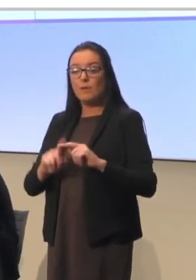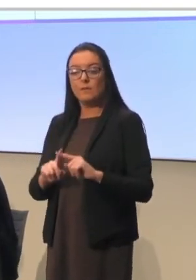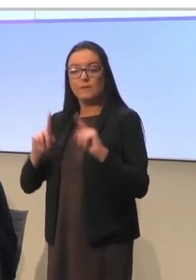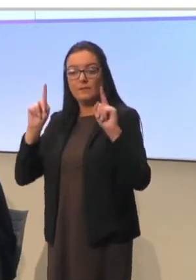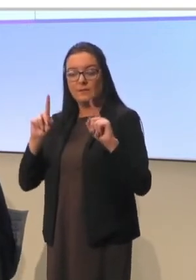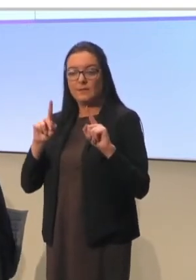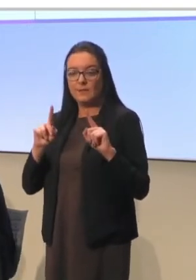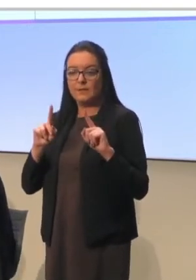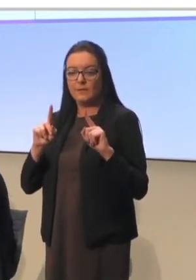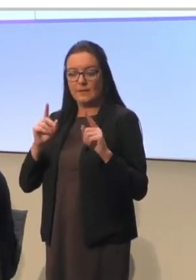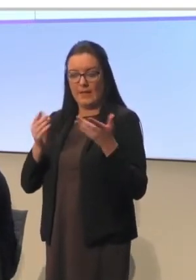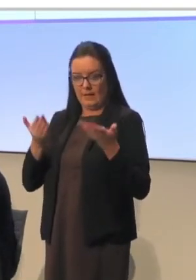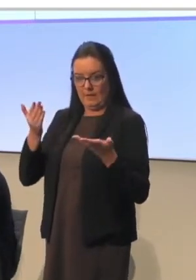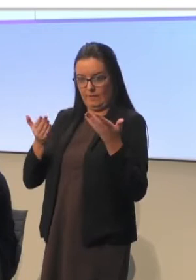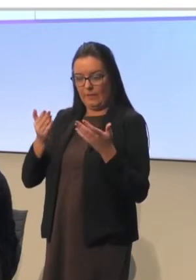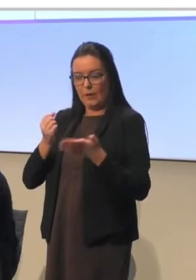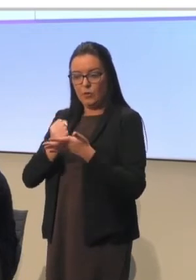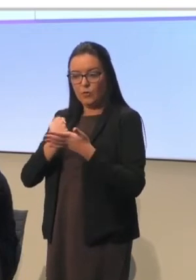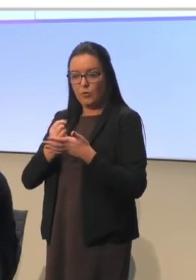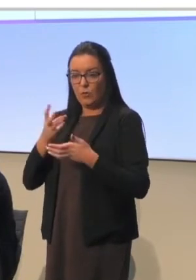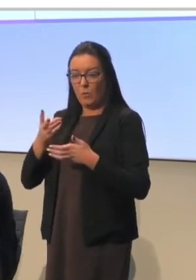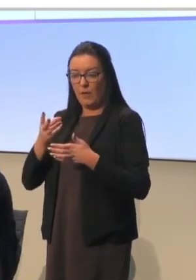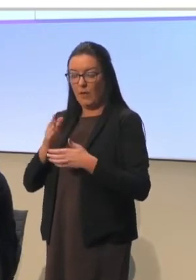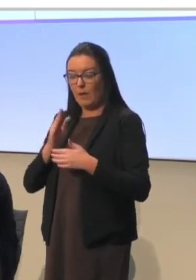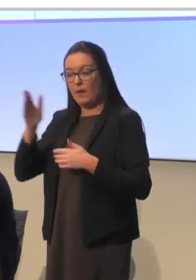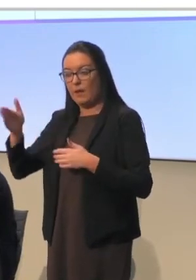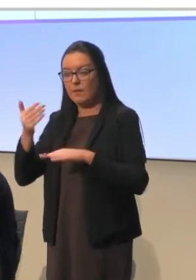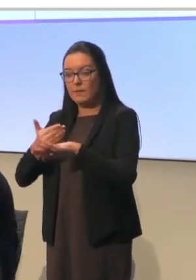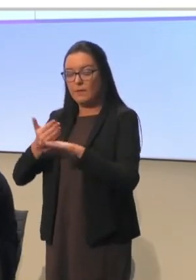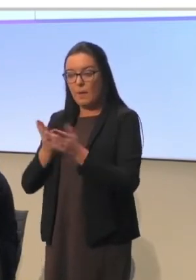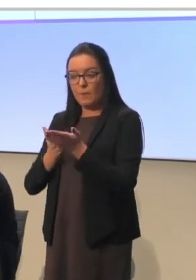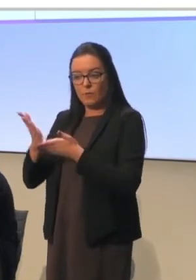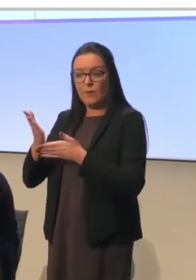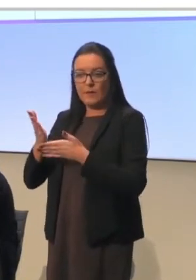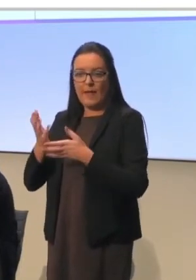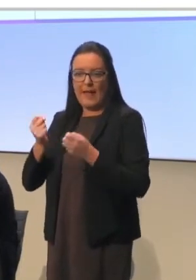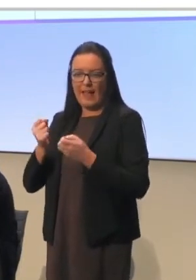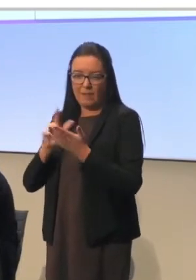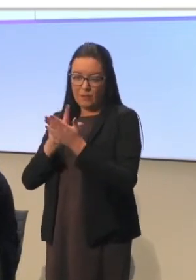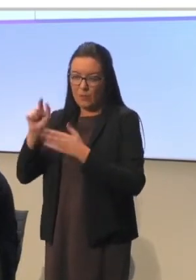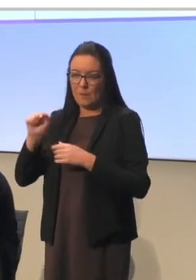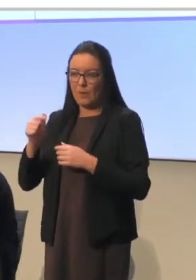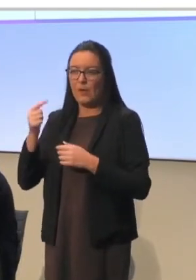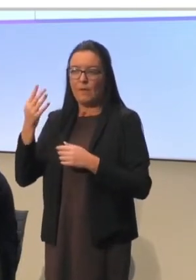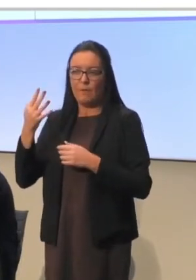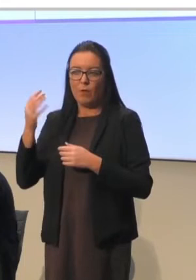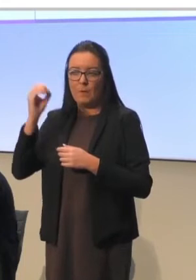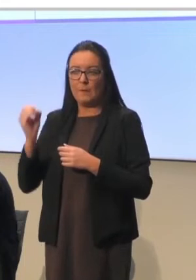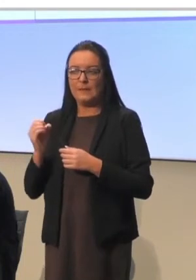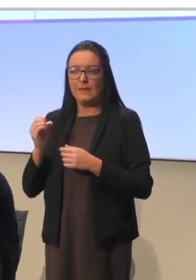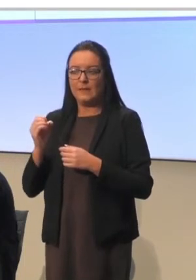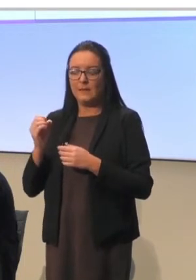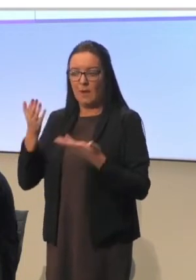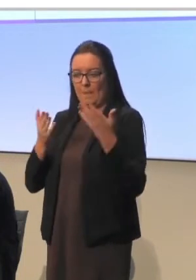in students expecting to go on and get a job straight from school. So much, much higher rate of 12.4% compared to